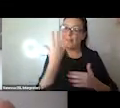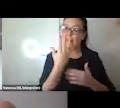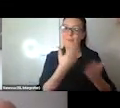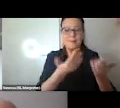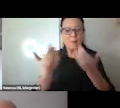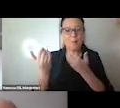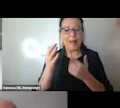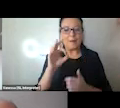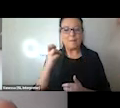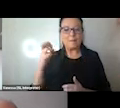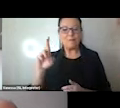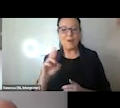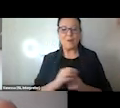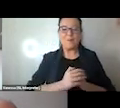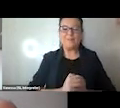Ger.